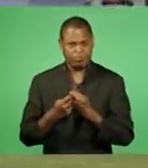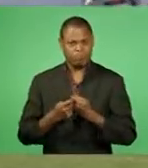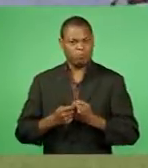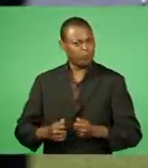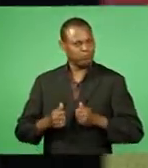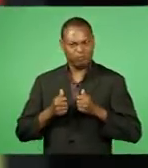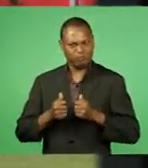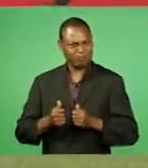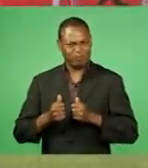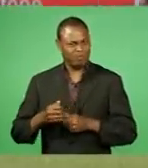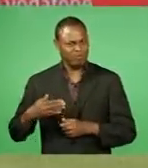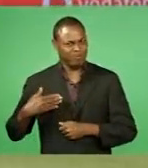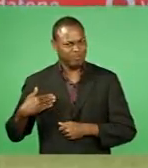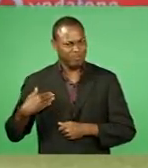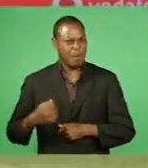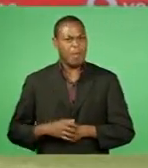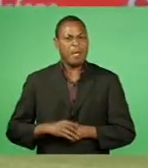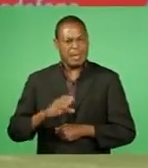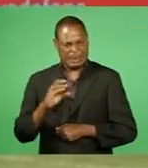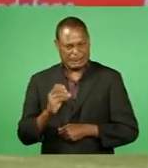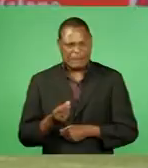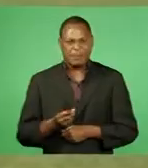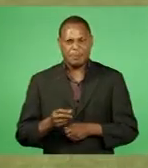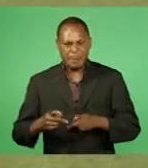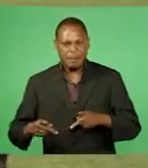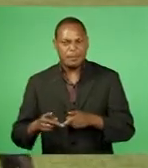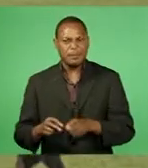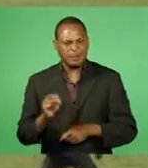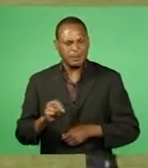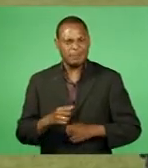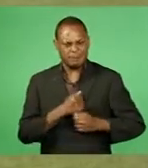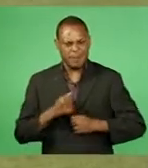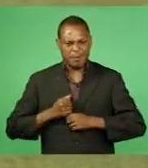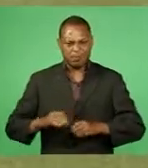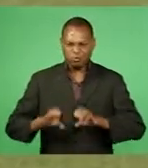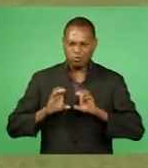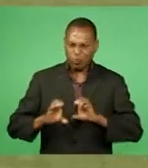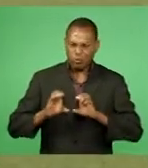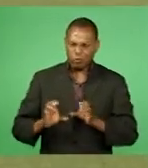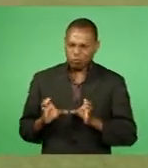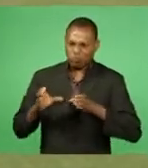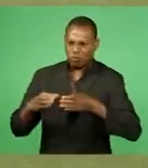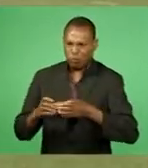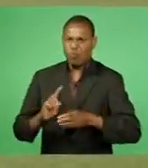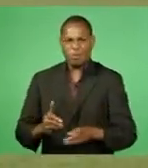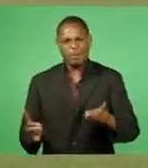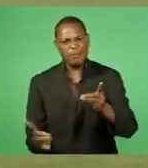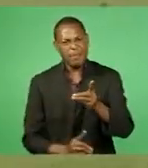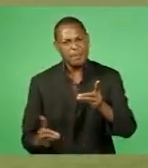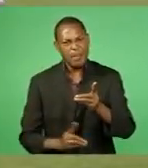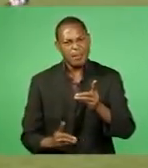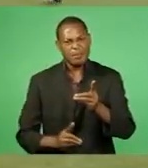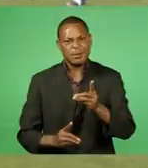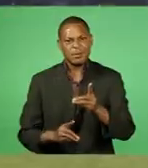of the tournament, there's still a number of areas the Army coaching panel will be working on, with discipline being on